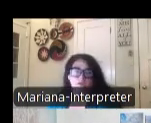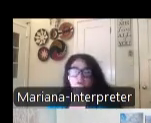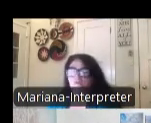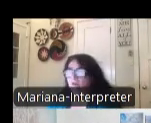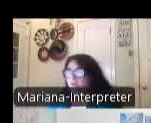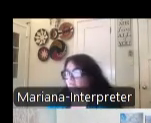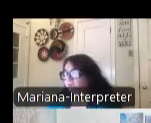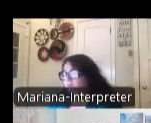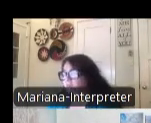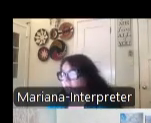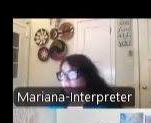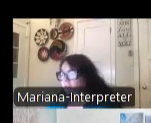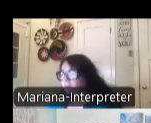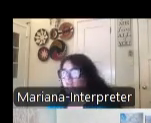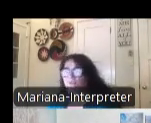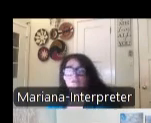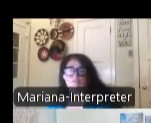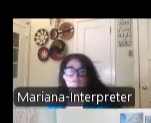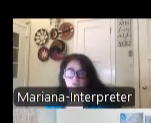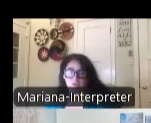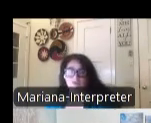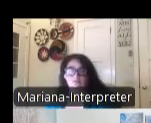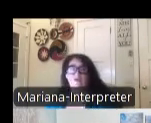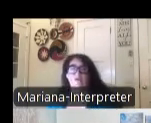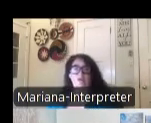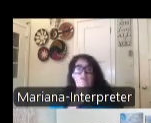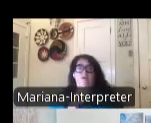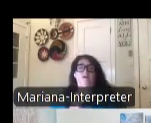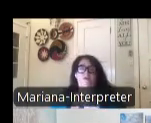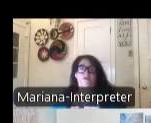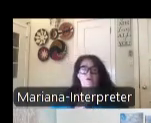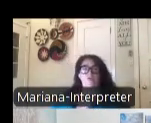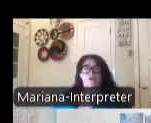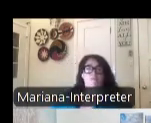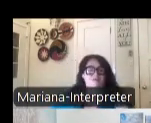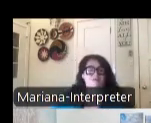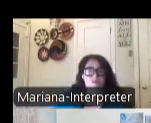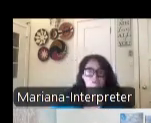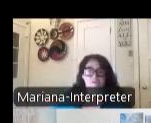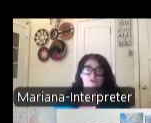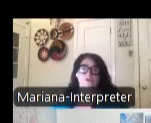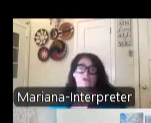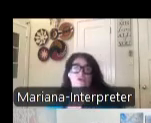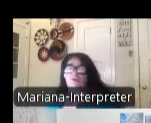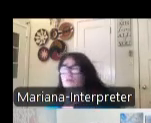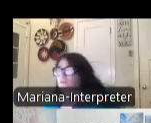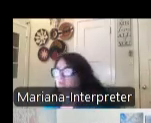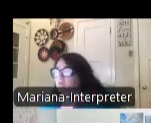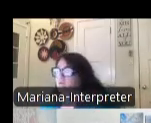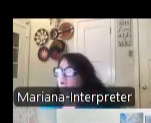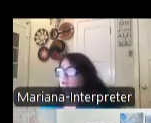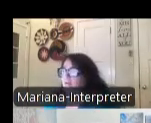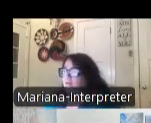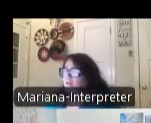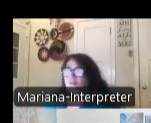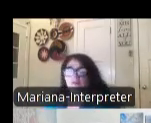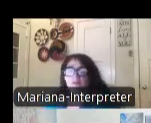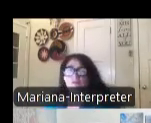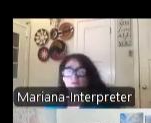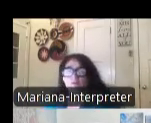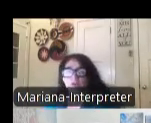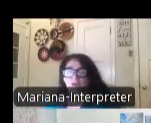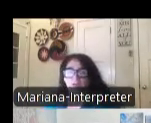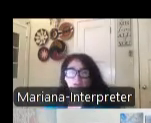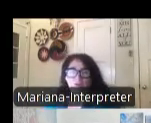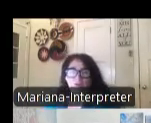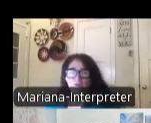what we found is that there's already been about a doubling in the frequency of the most extreme fire weather